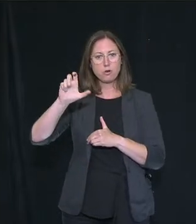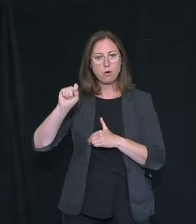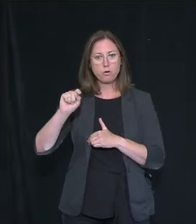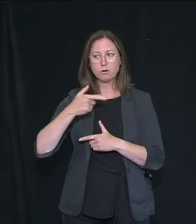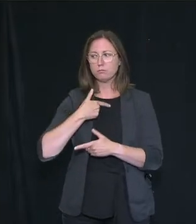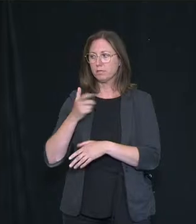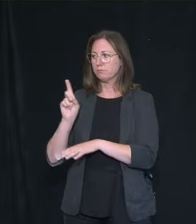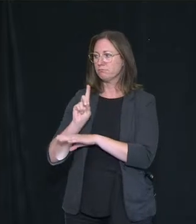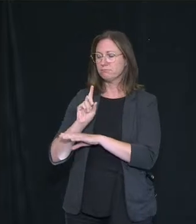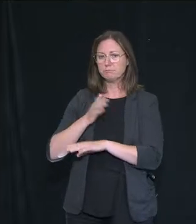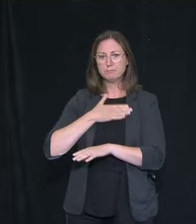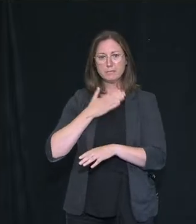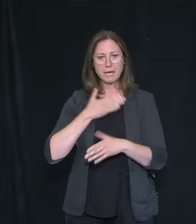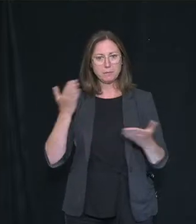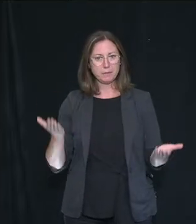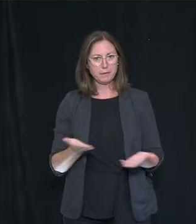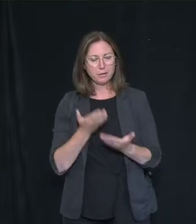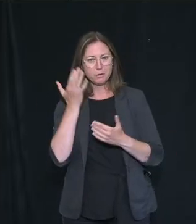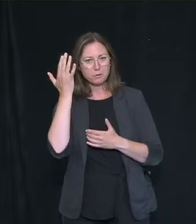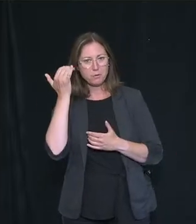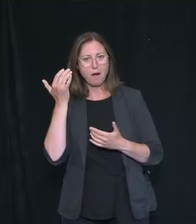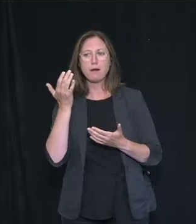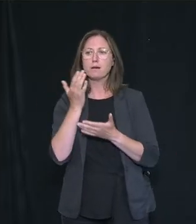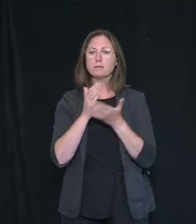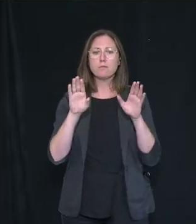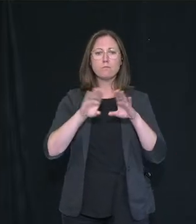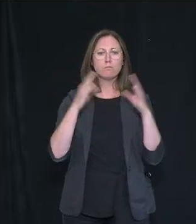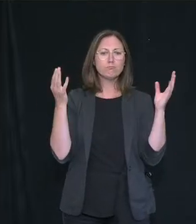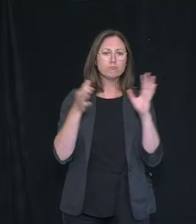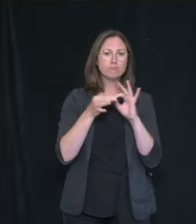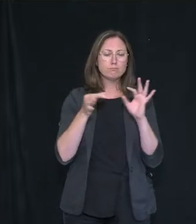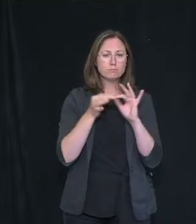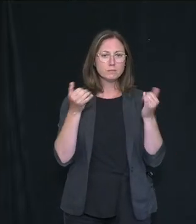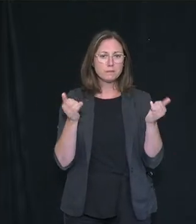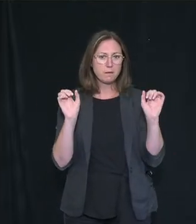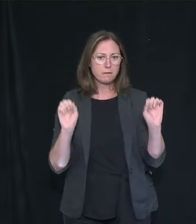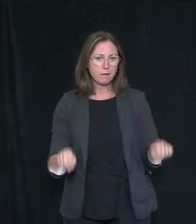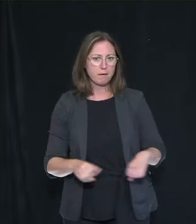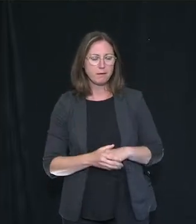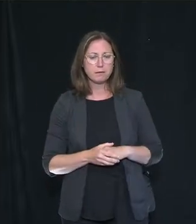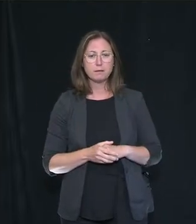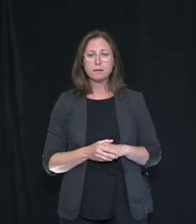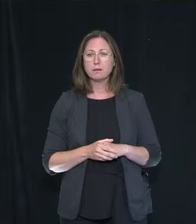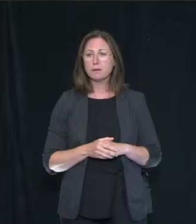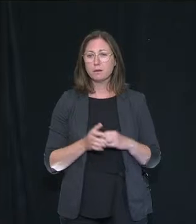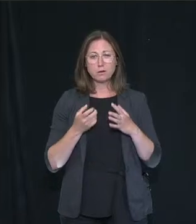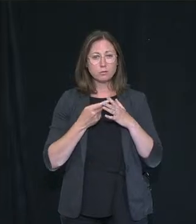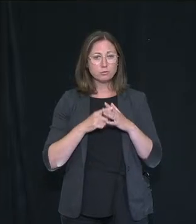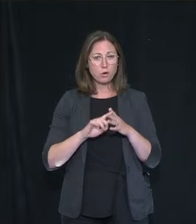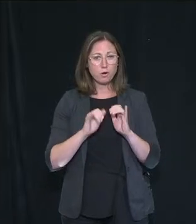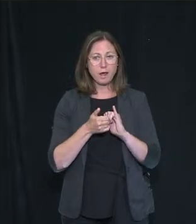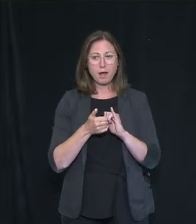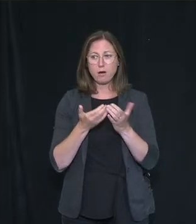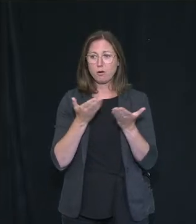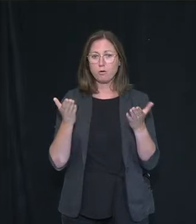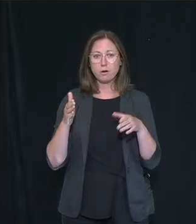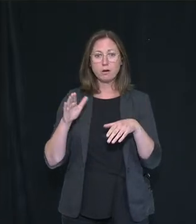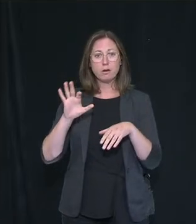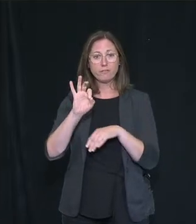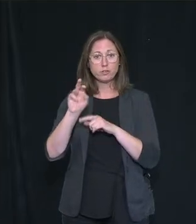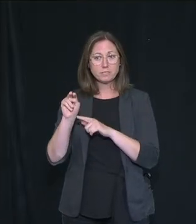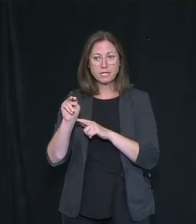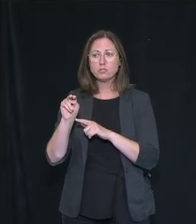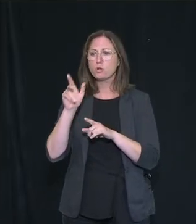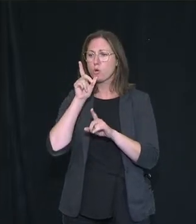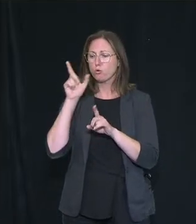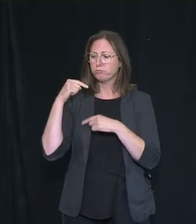today and to be able to say a few opening words. I would like to begin by thanking the First Nations who have